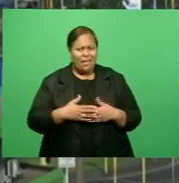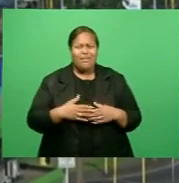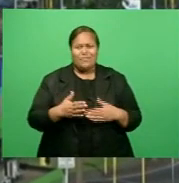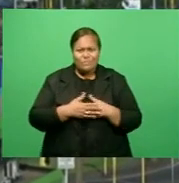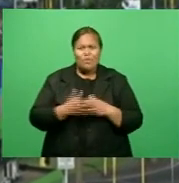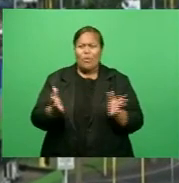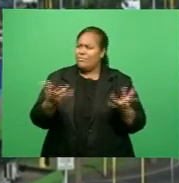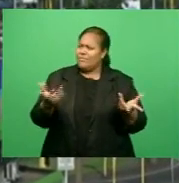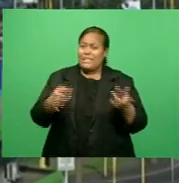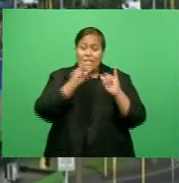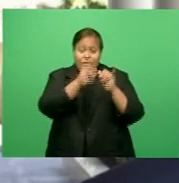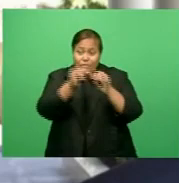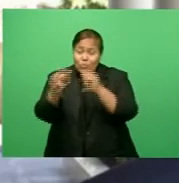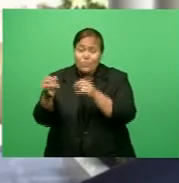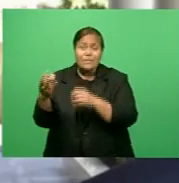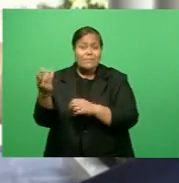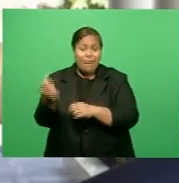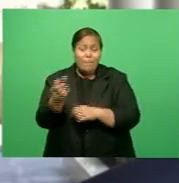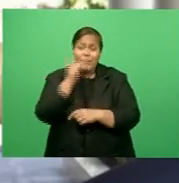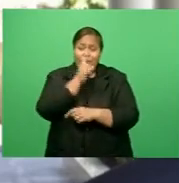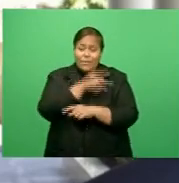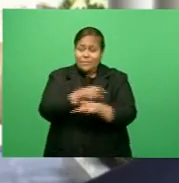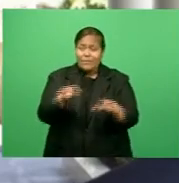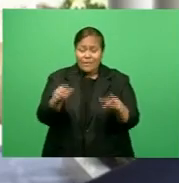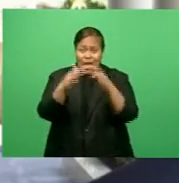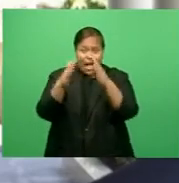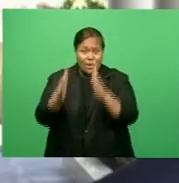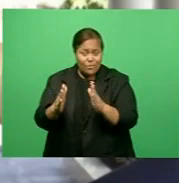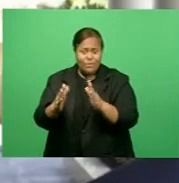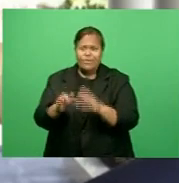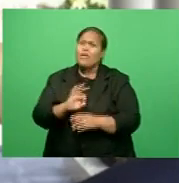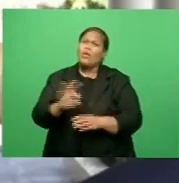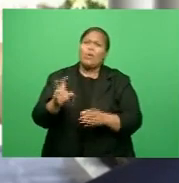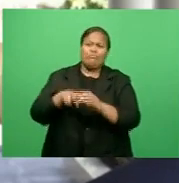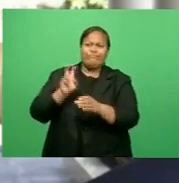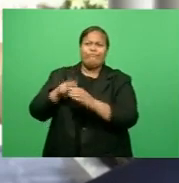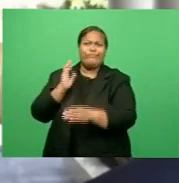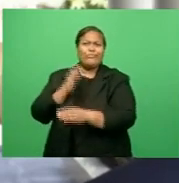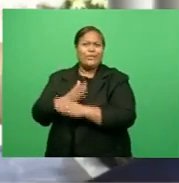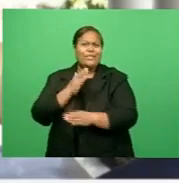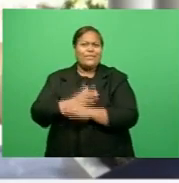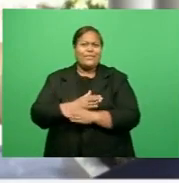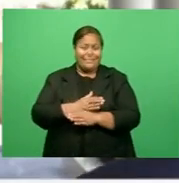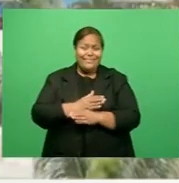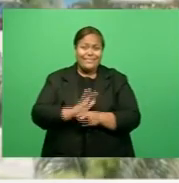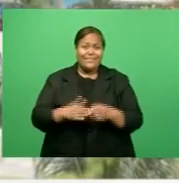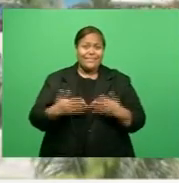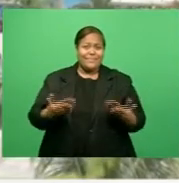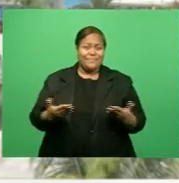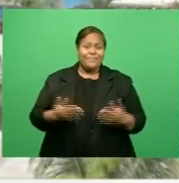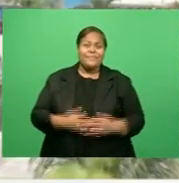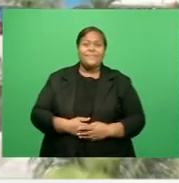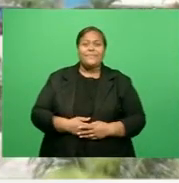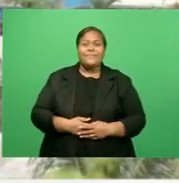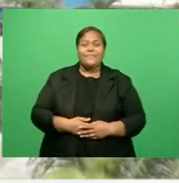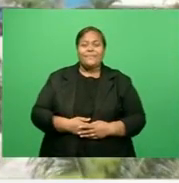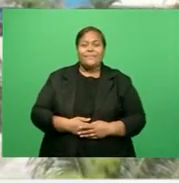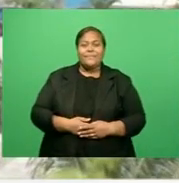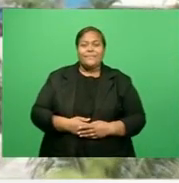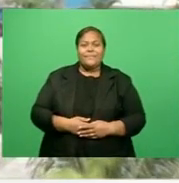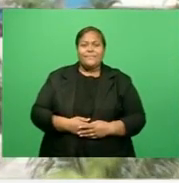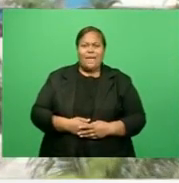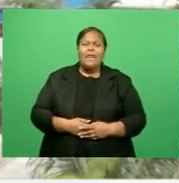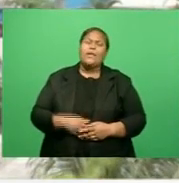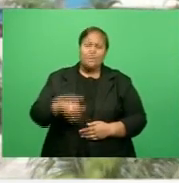individuals, residents that may be unemployed or out of work at the moment. Tikondondua says